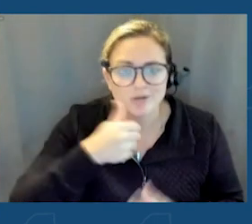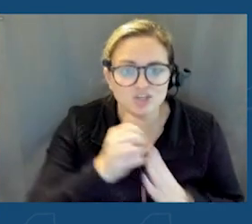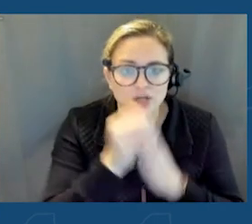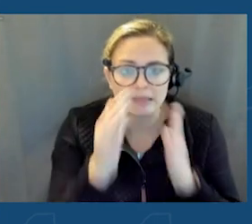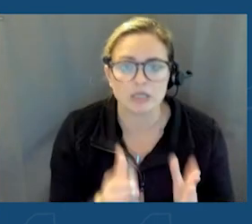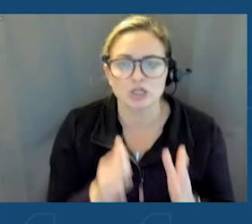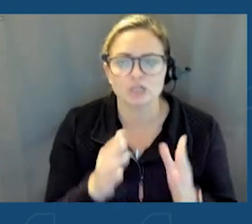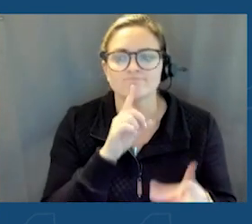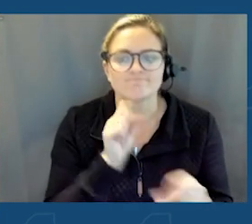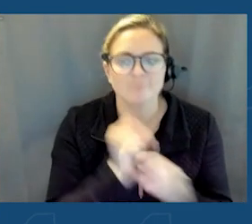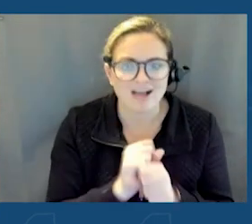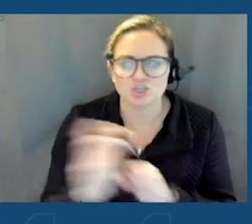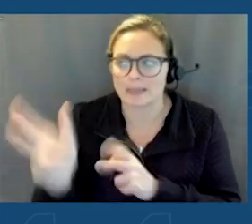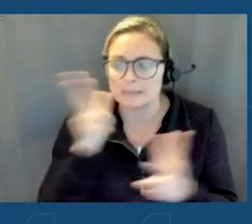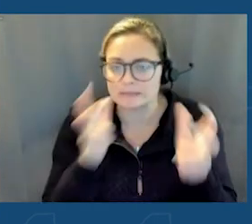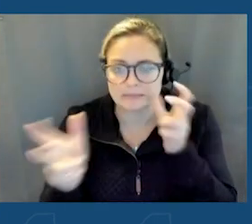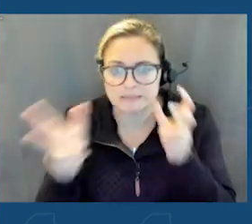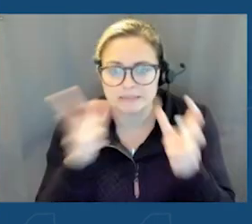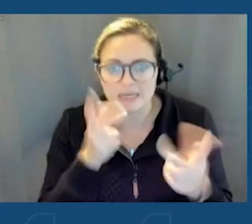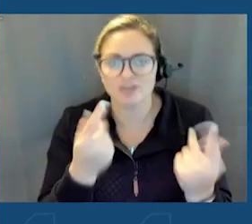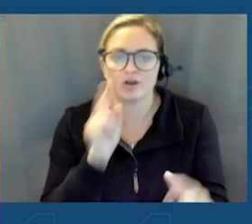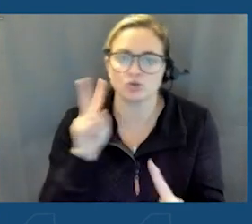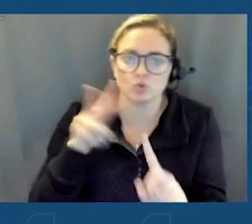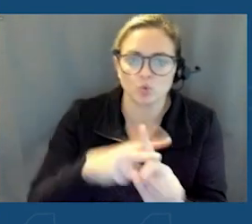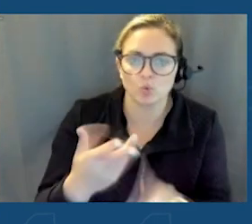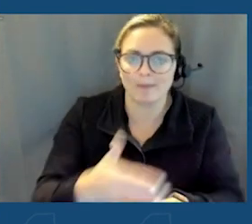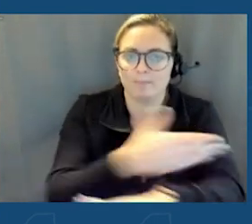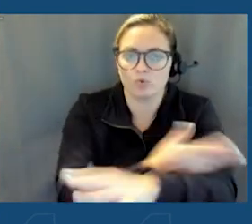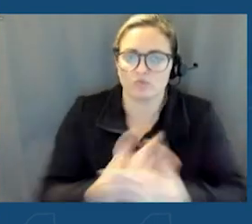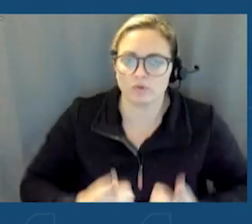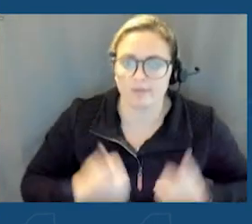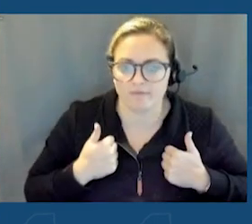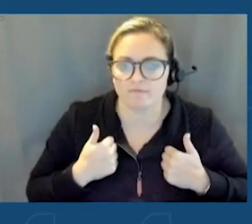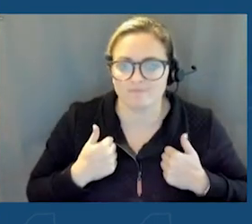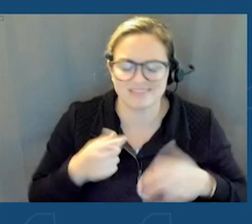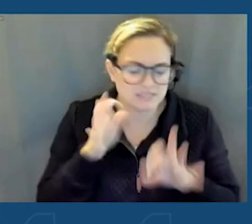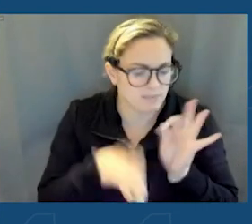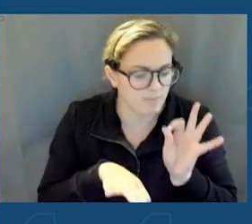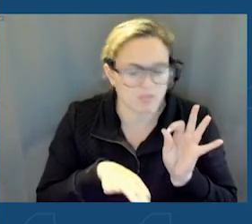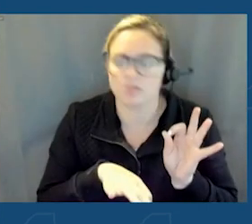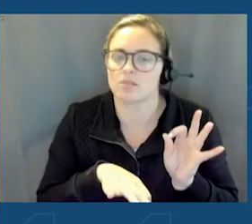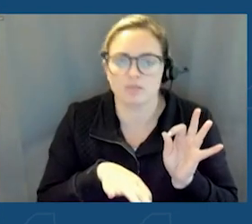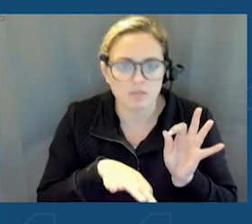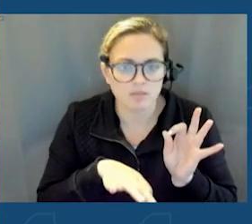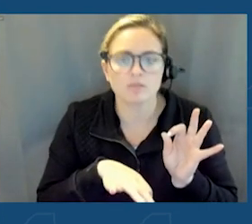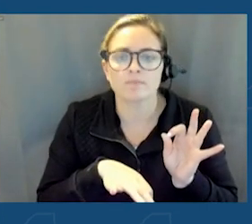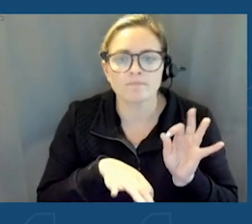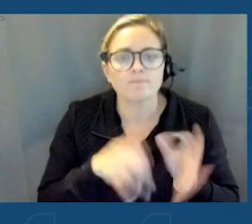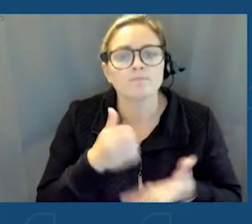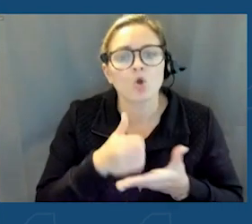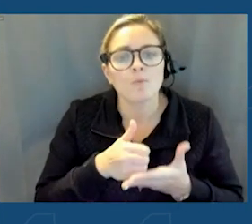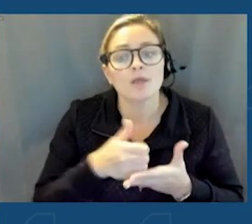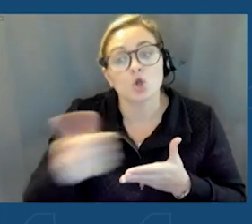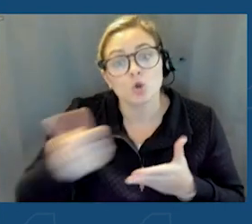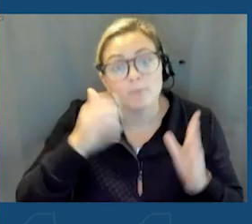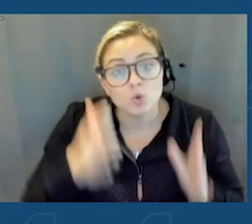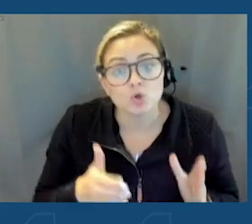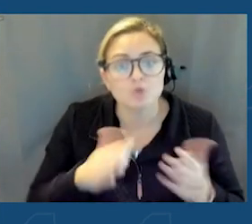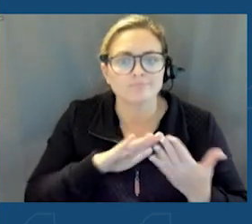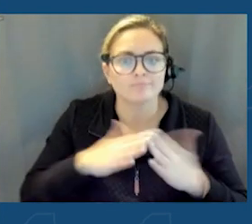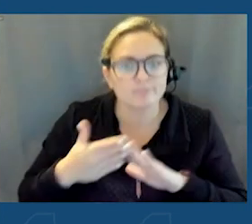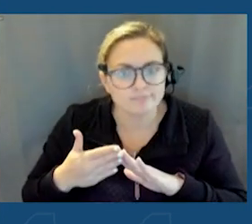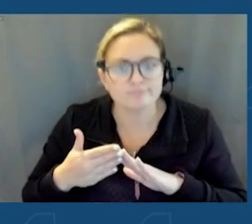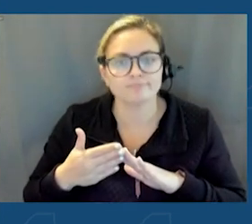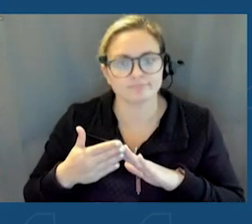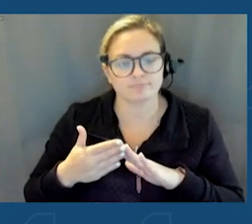are actually listening to them and trying to better their lives. It's that simple. So we're helping commuters, we're helping communities, and